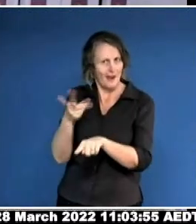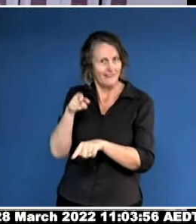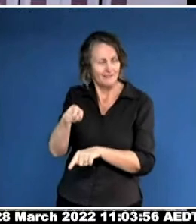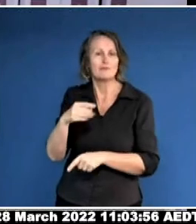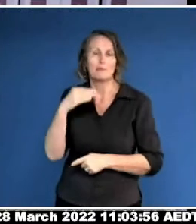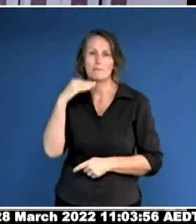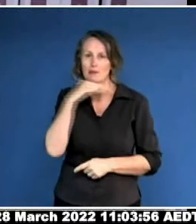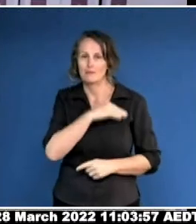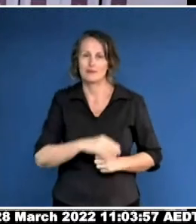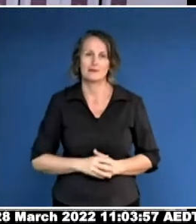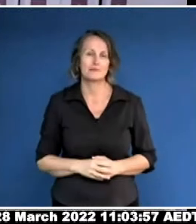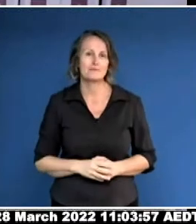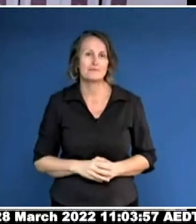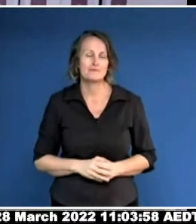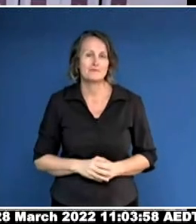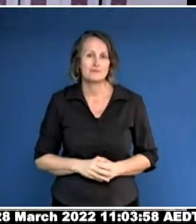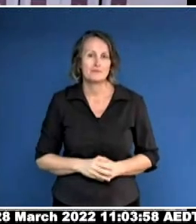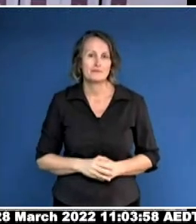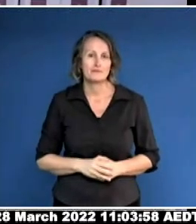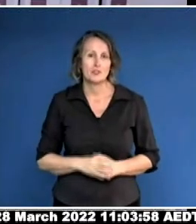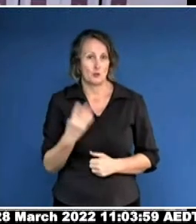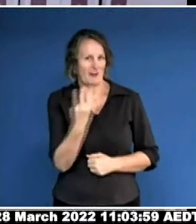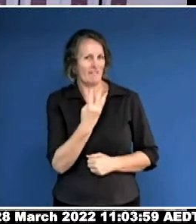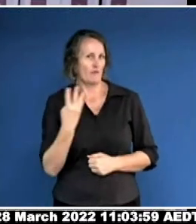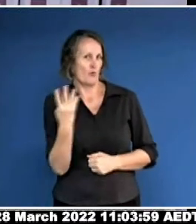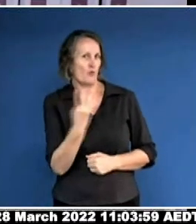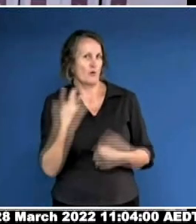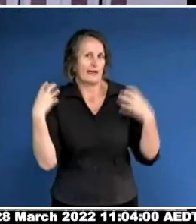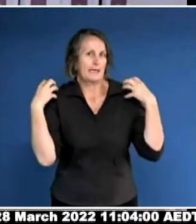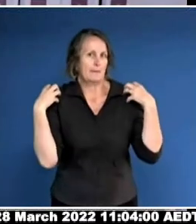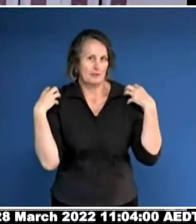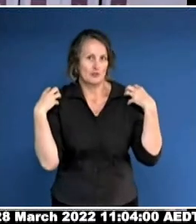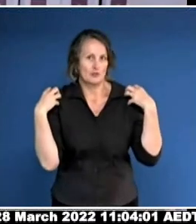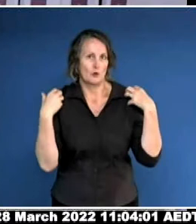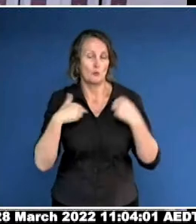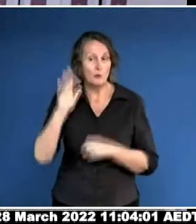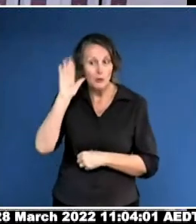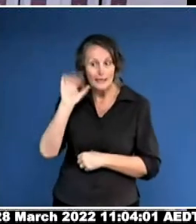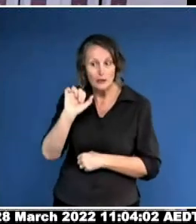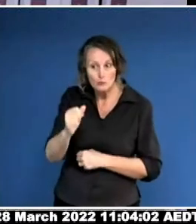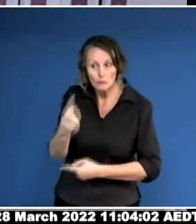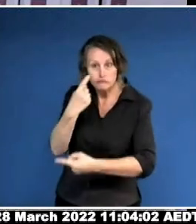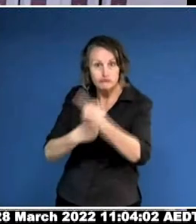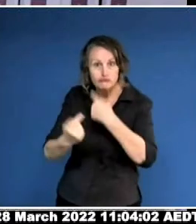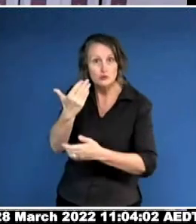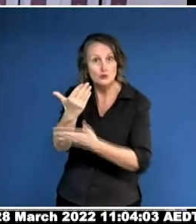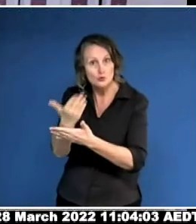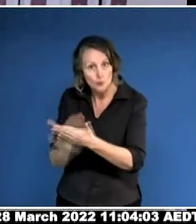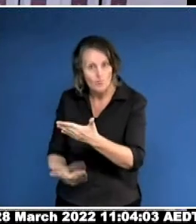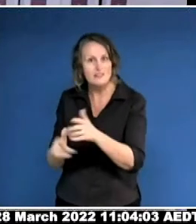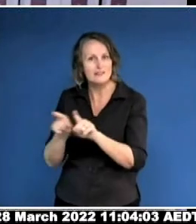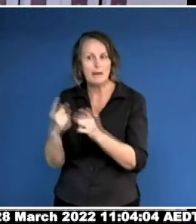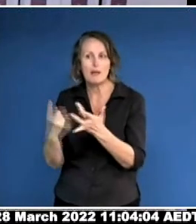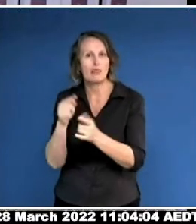from Melbourne. So we are the four commissioners who will be hearing your evidence and the evidence of all the other